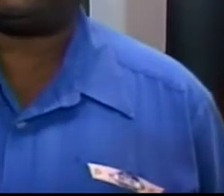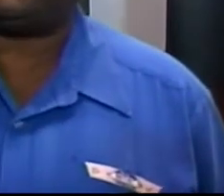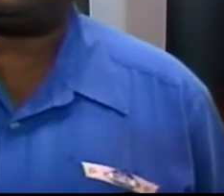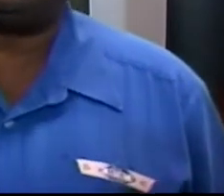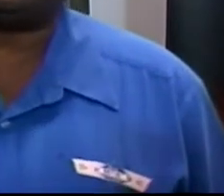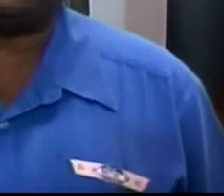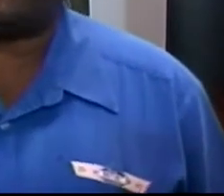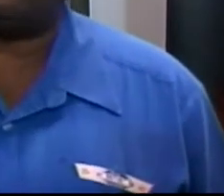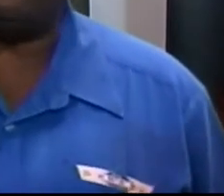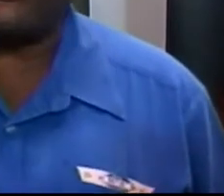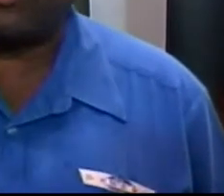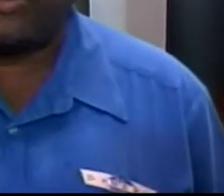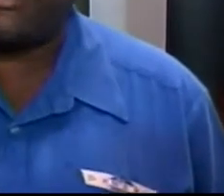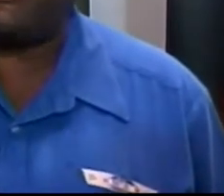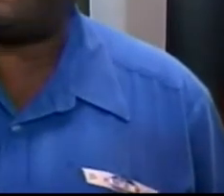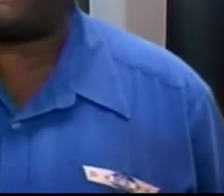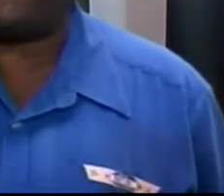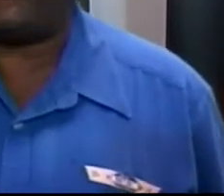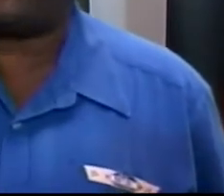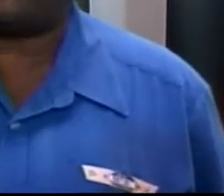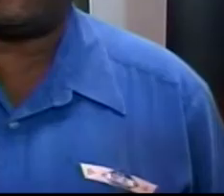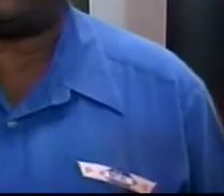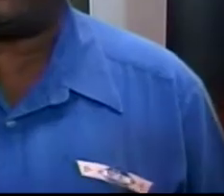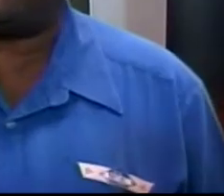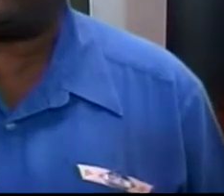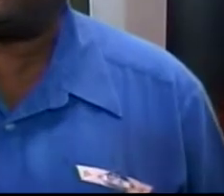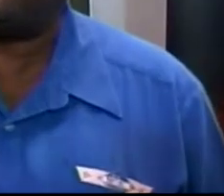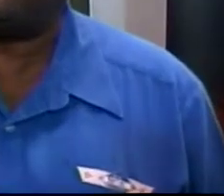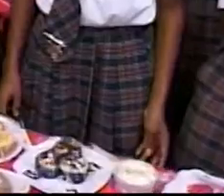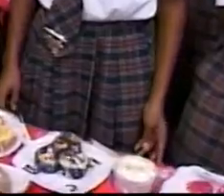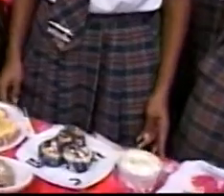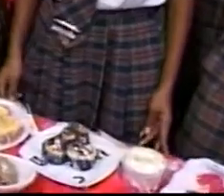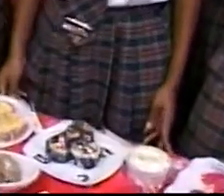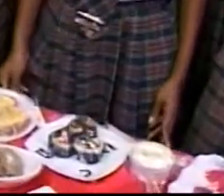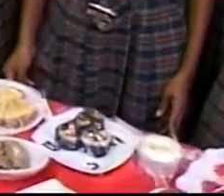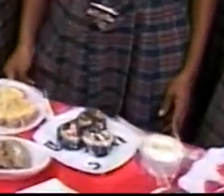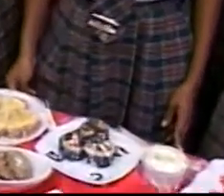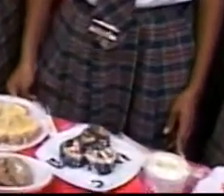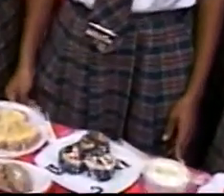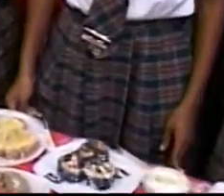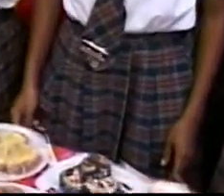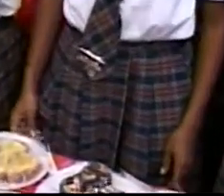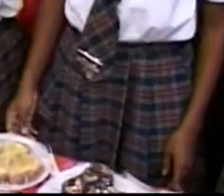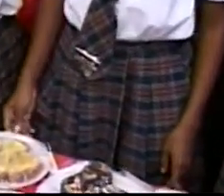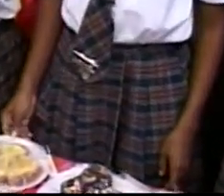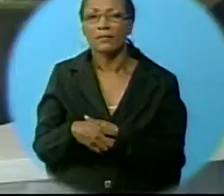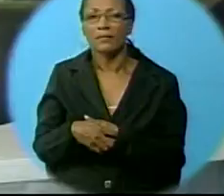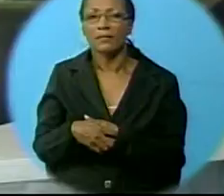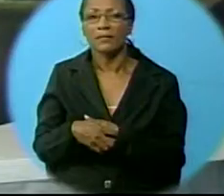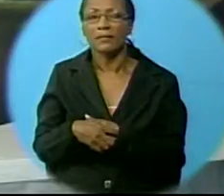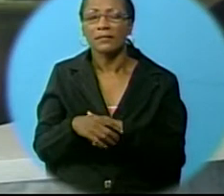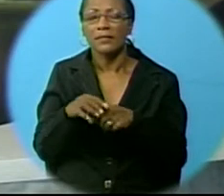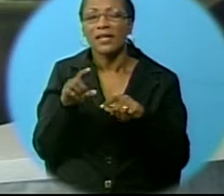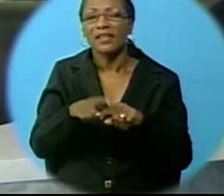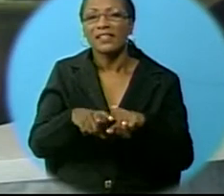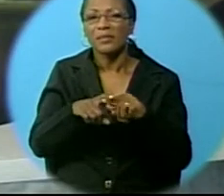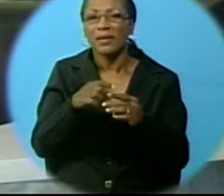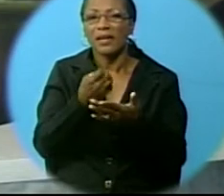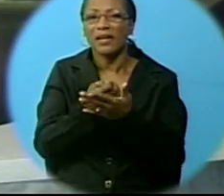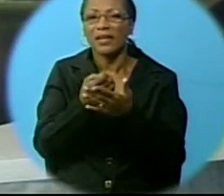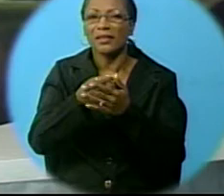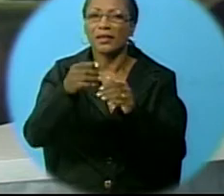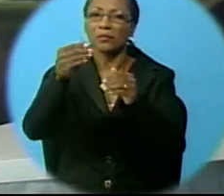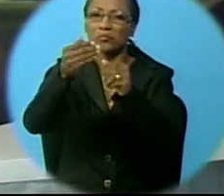this is how it's done. So it is not misrepresented anywhere at all that's prepared in the world. Lisa Broom, CBC News. Despite the